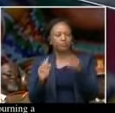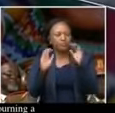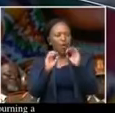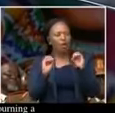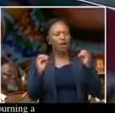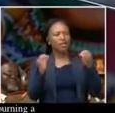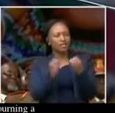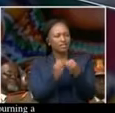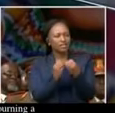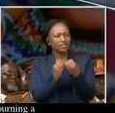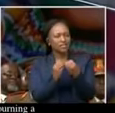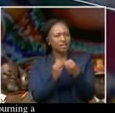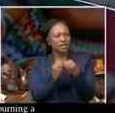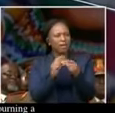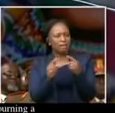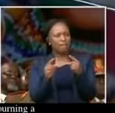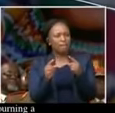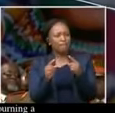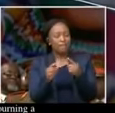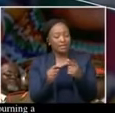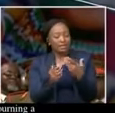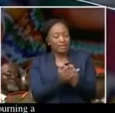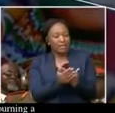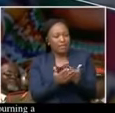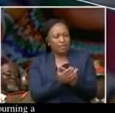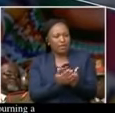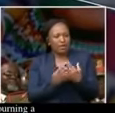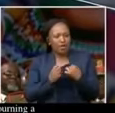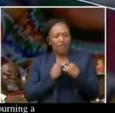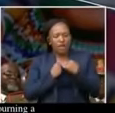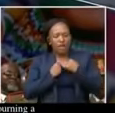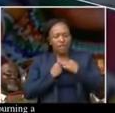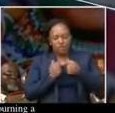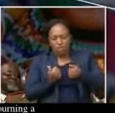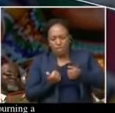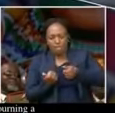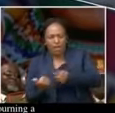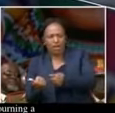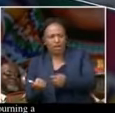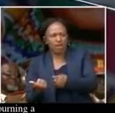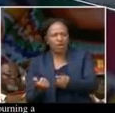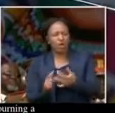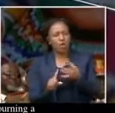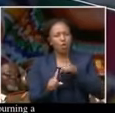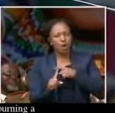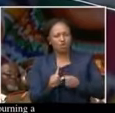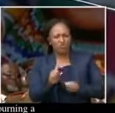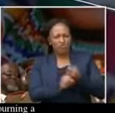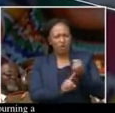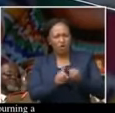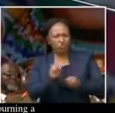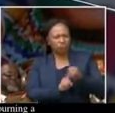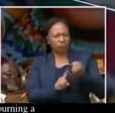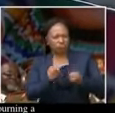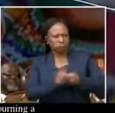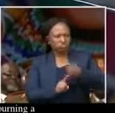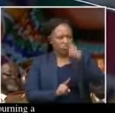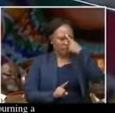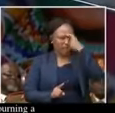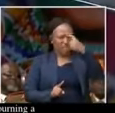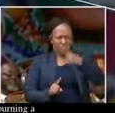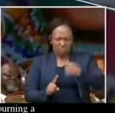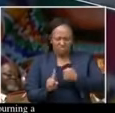organization had been rendered incapable of loving you back. You fought for what you believed was